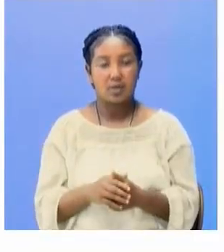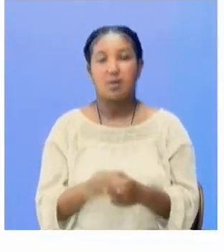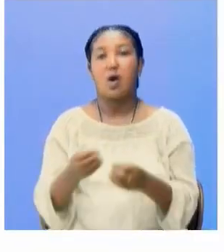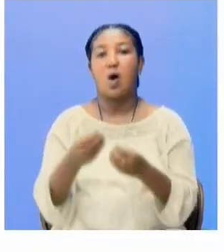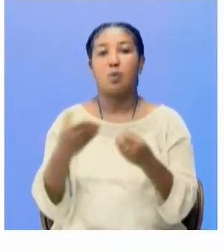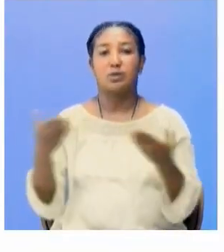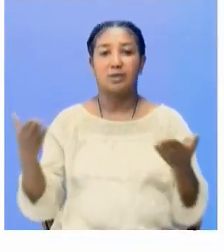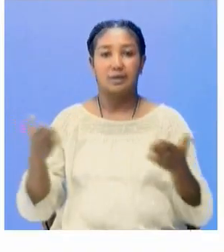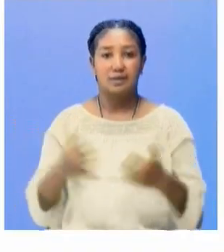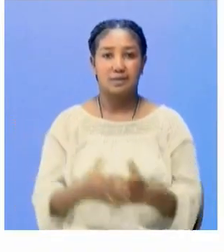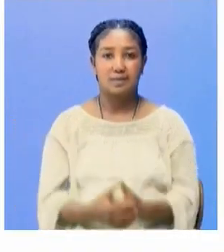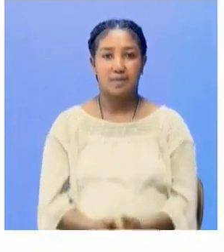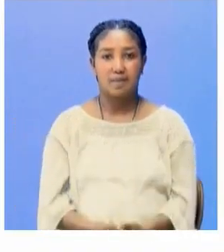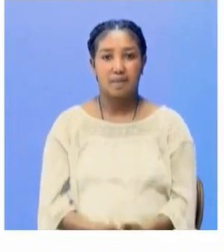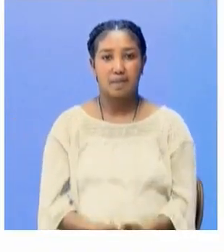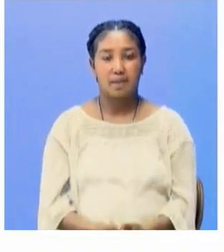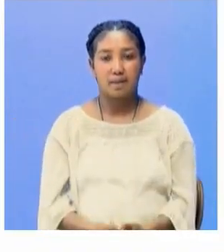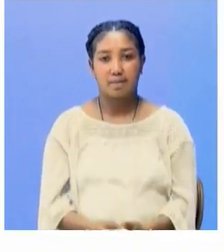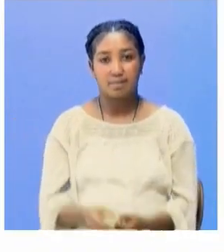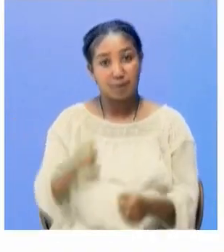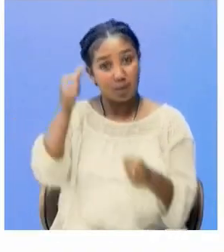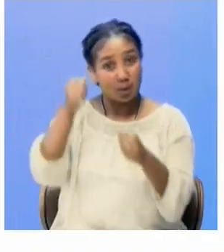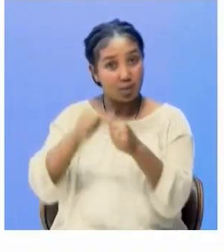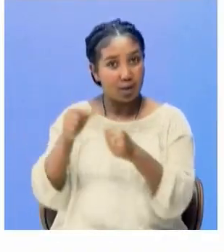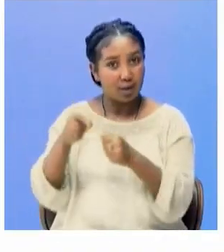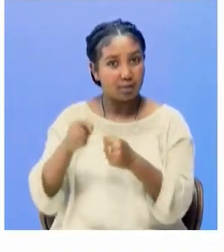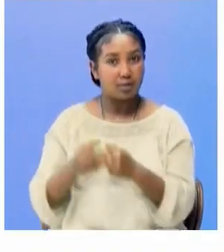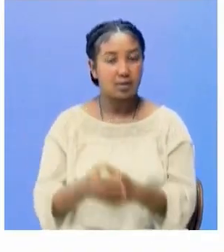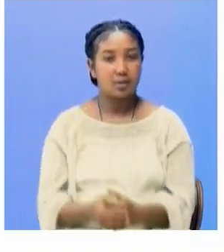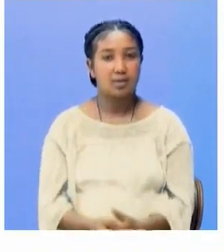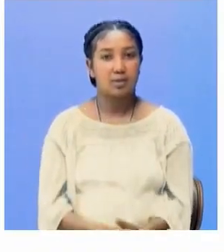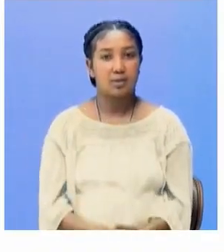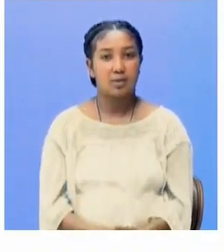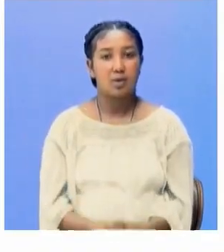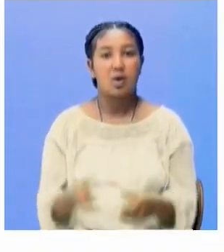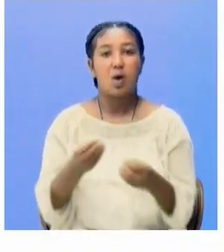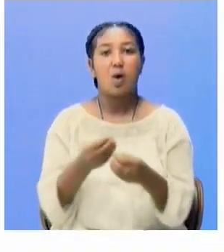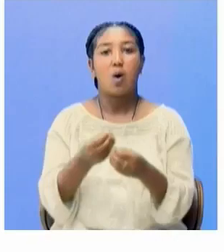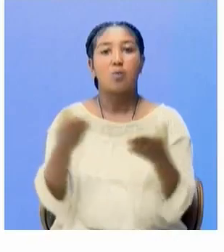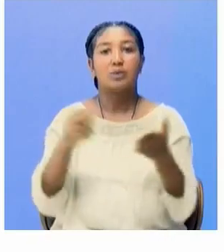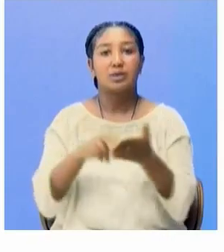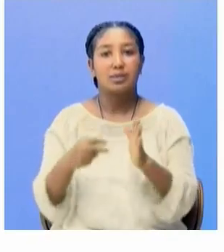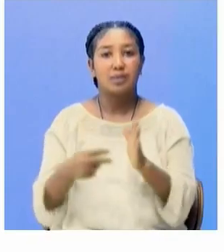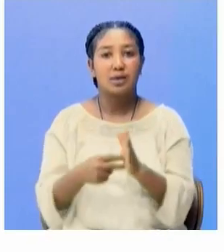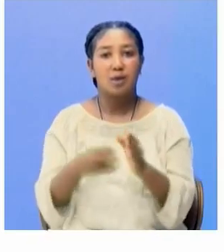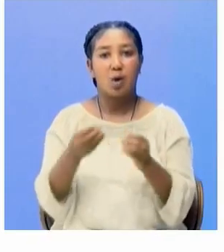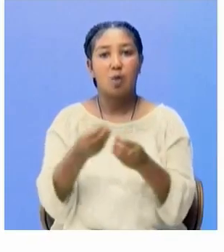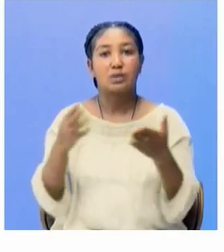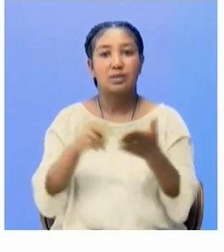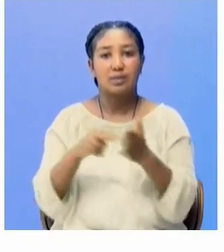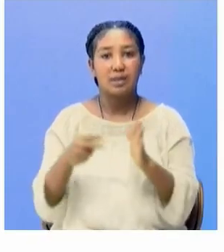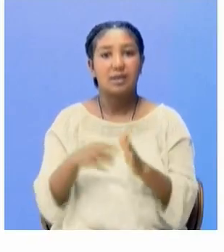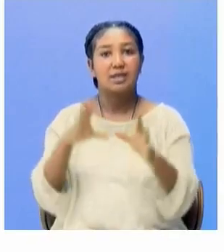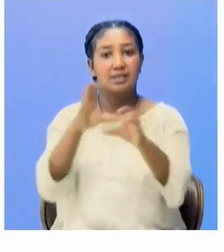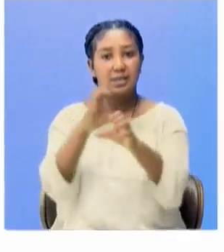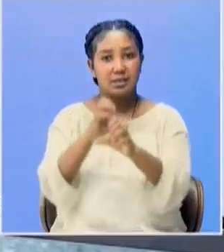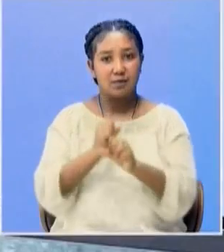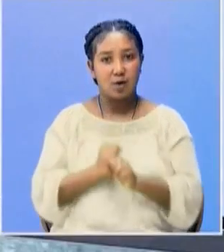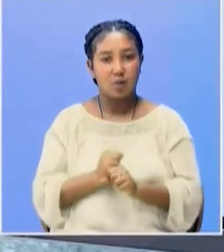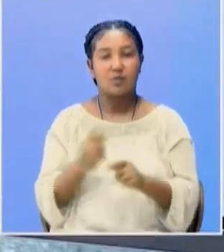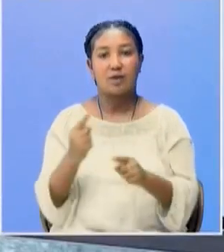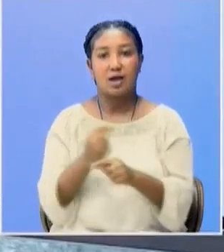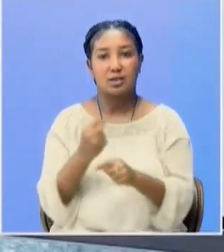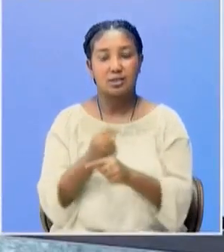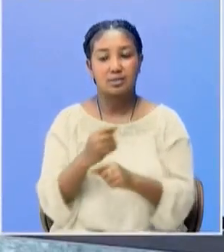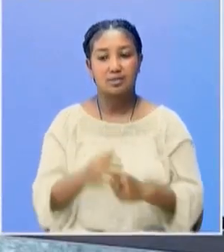object. Put in your mind. Object means the receiver of the